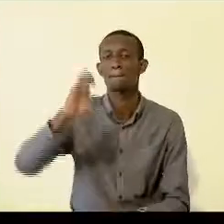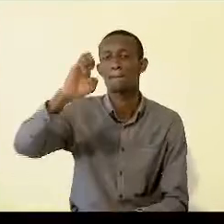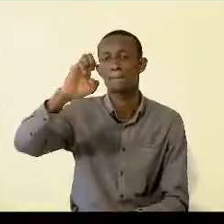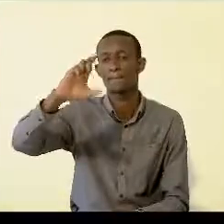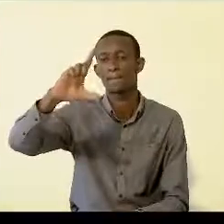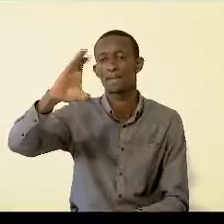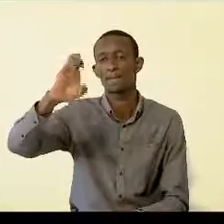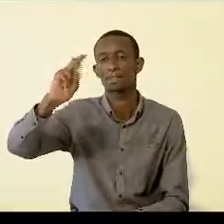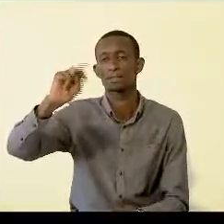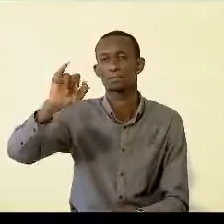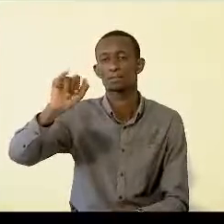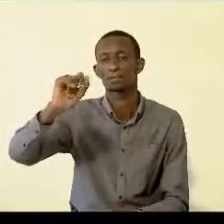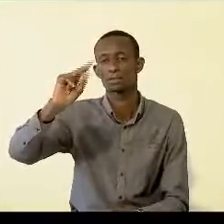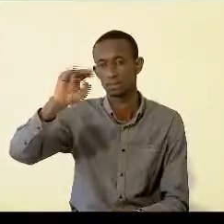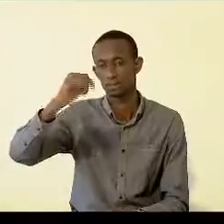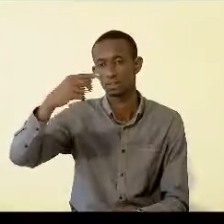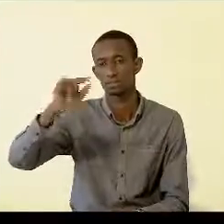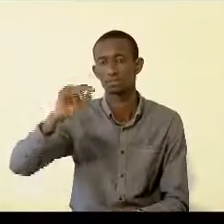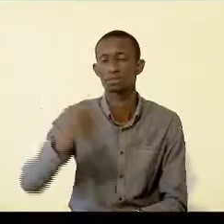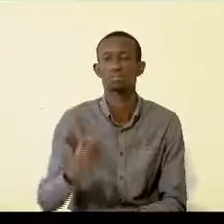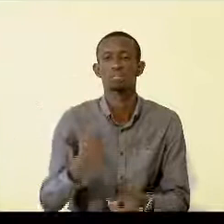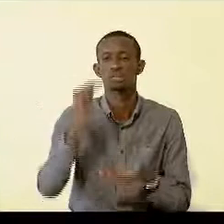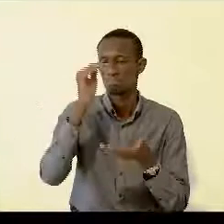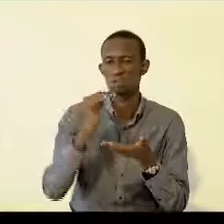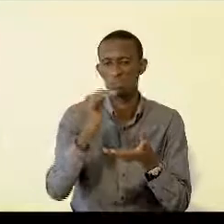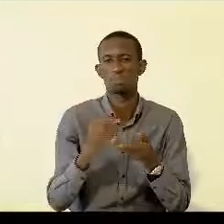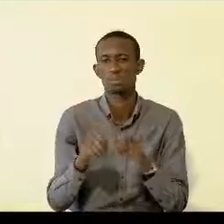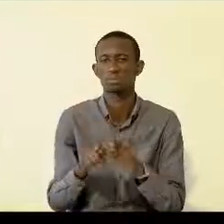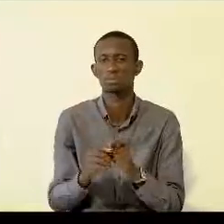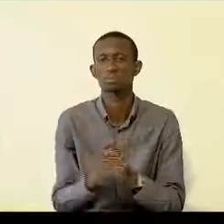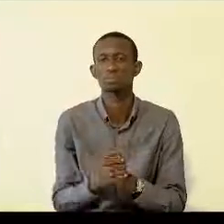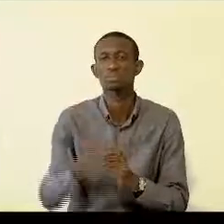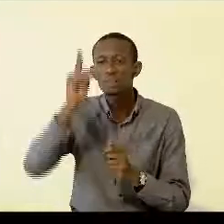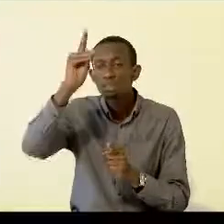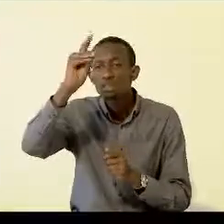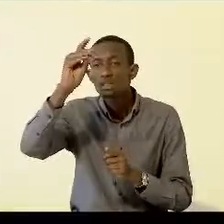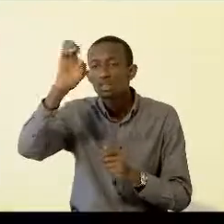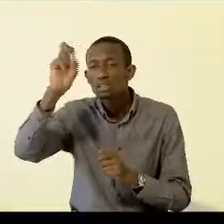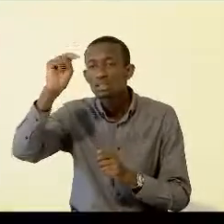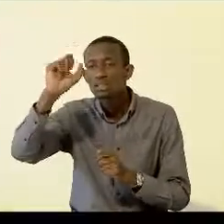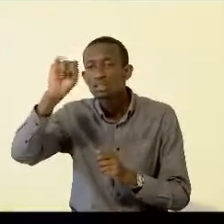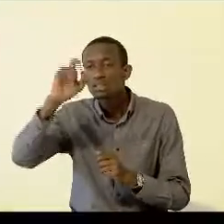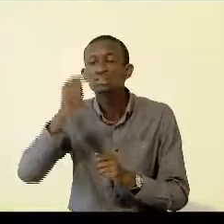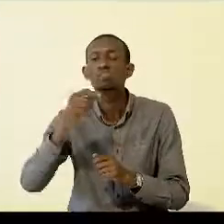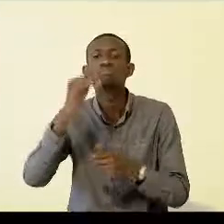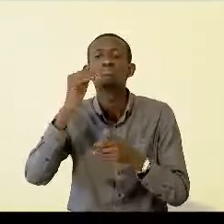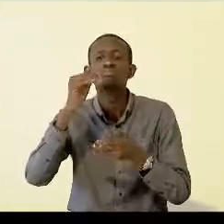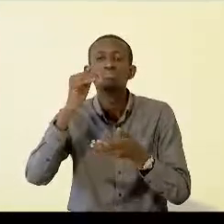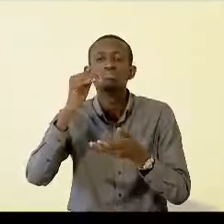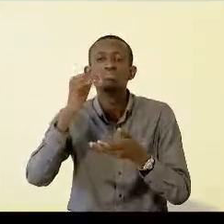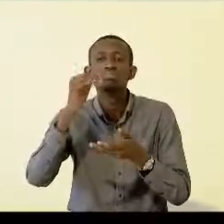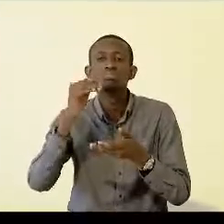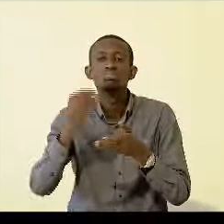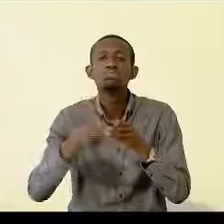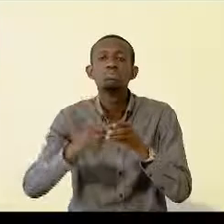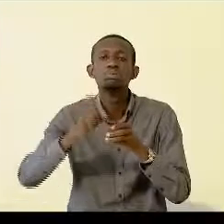Electronegativity, it is also decreasing. Density, as I said, generally it is increasing with some exceptions. And the melting